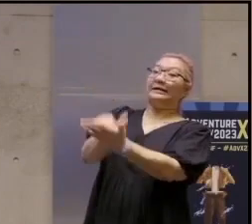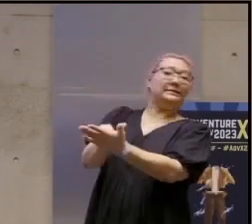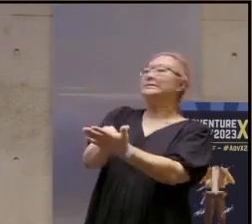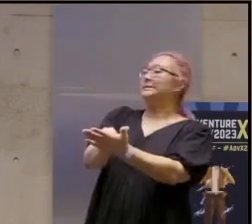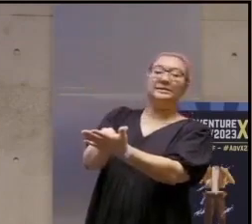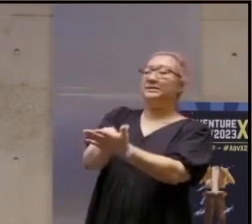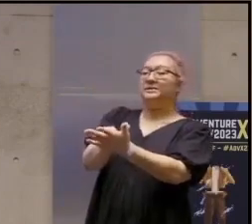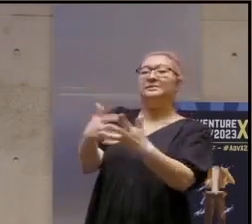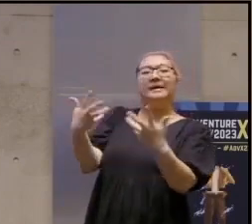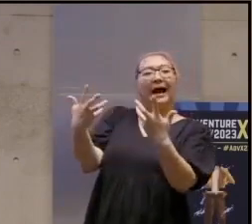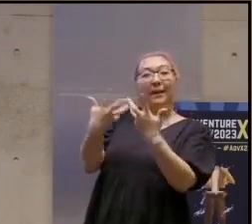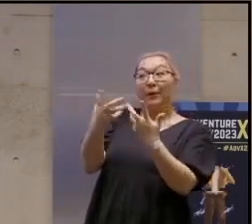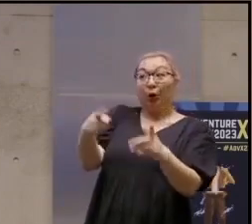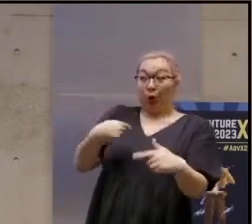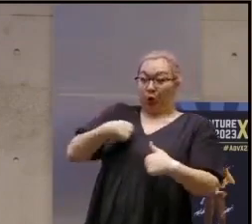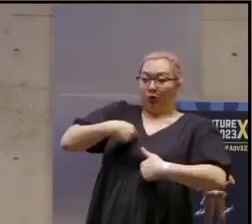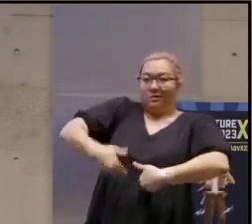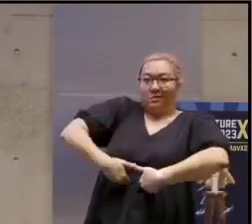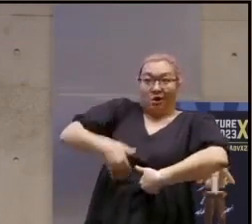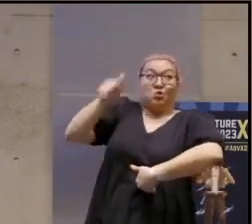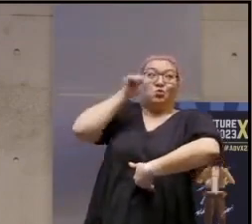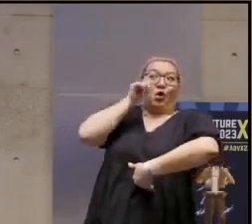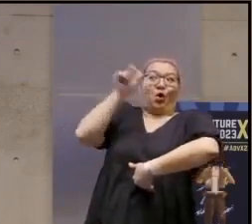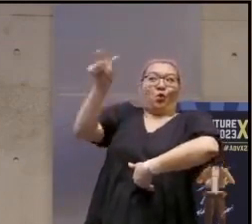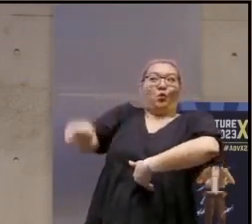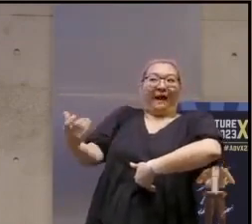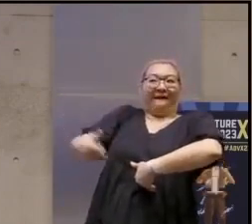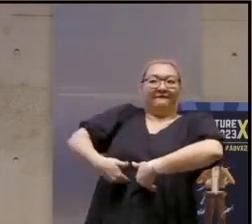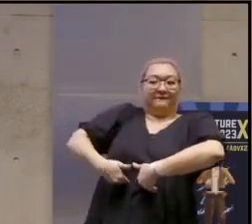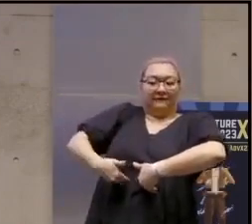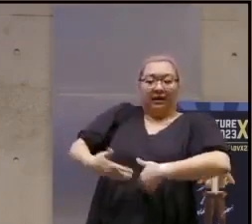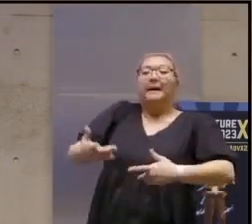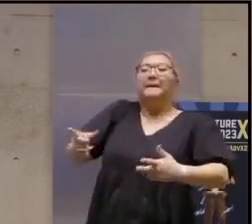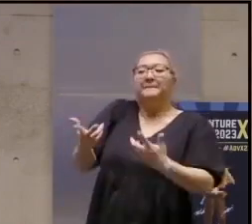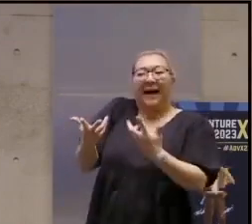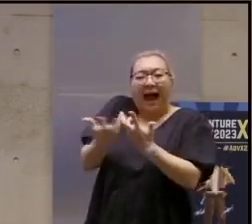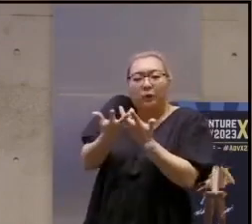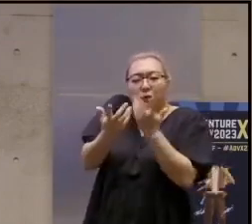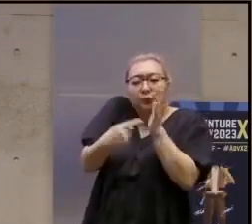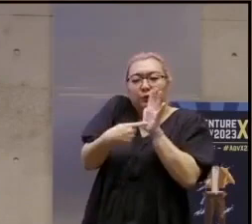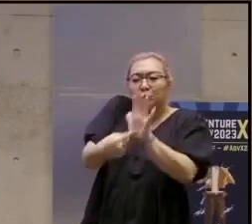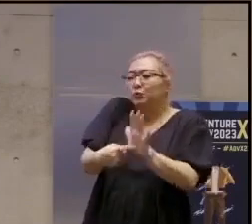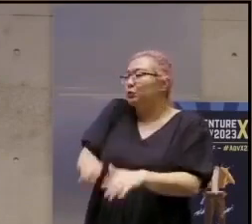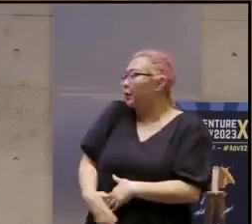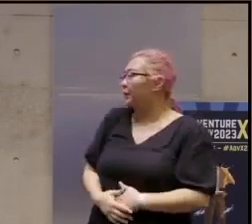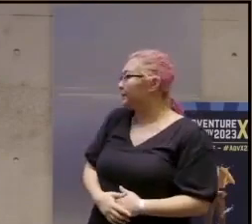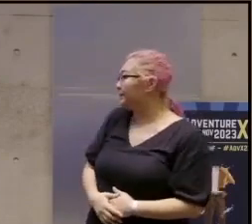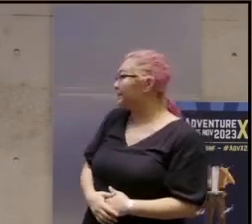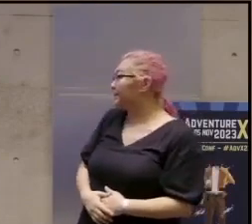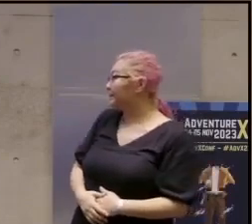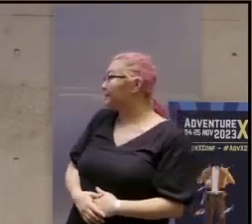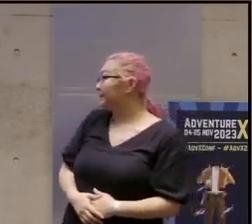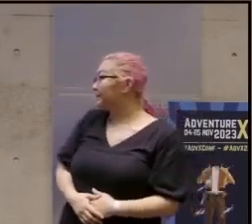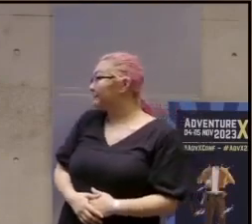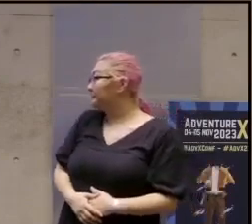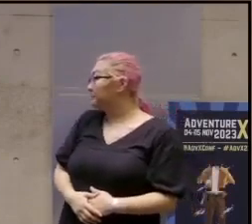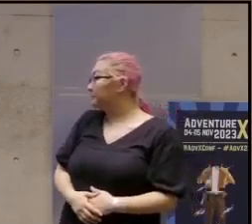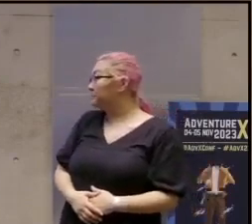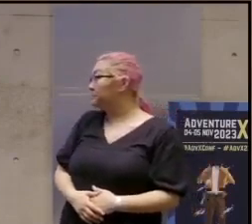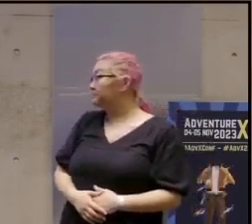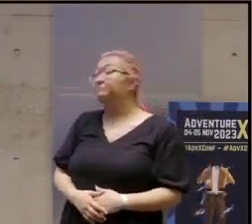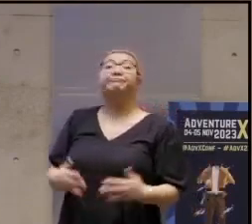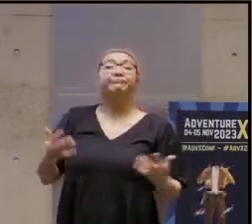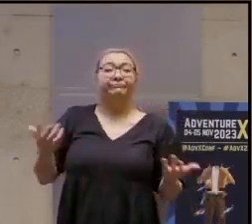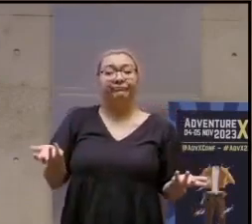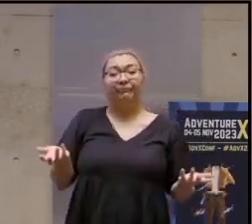you yourself do as you're writing that character. Right. Yeah, and exactly, you don't always need to